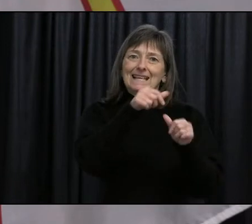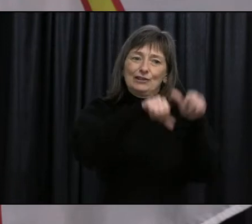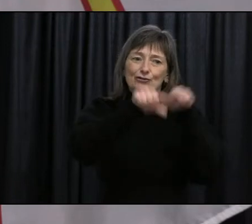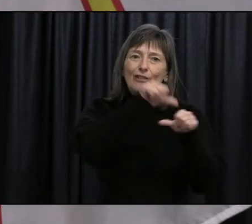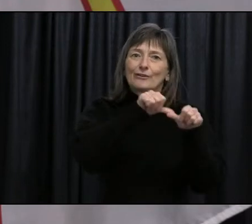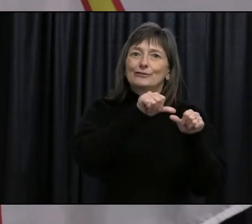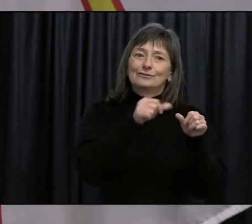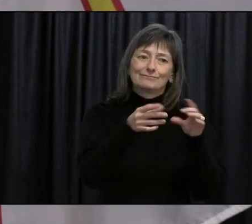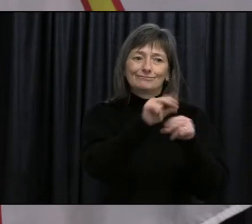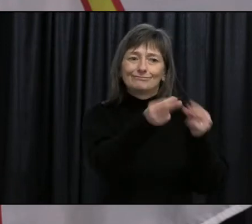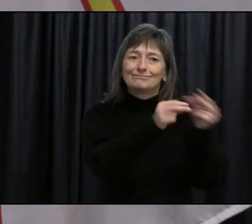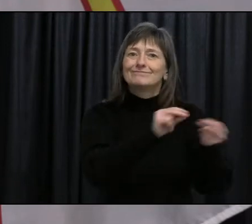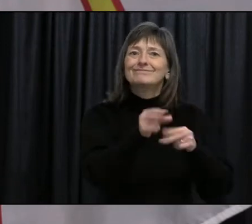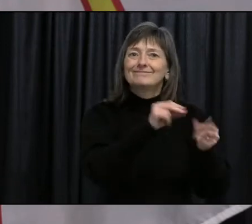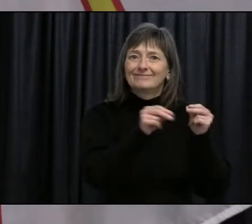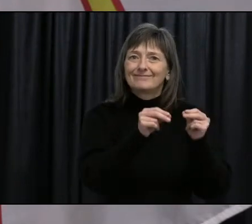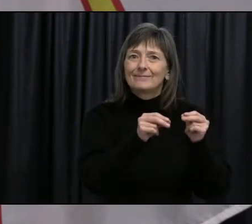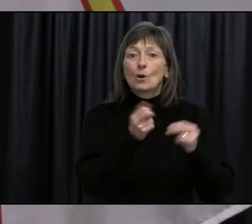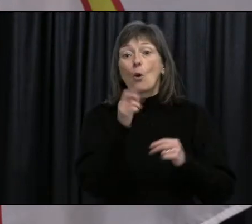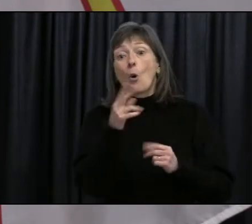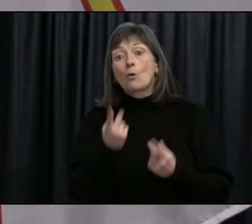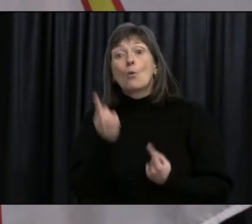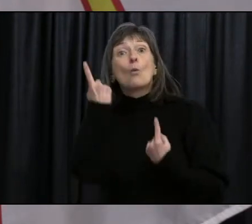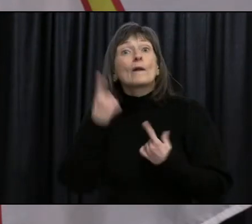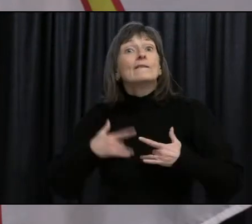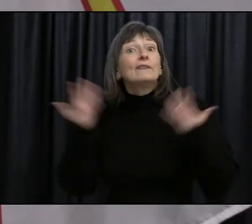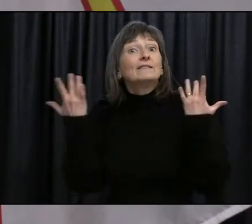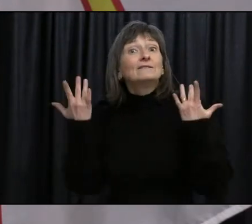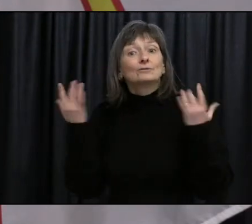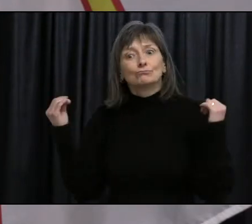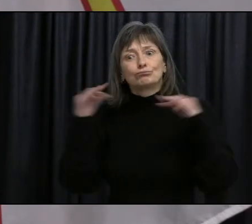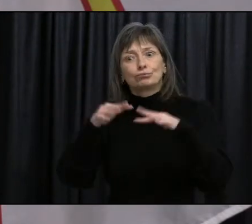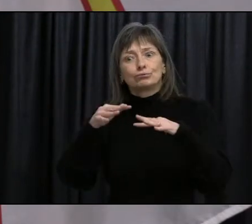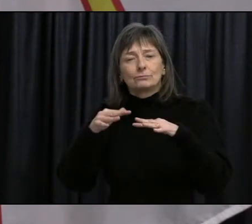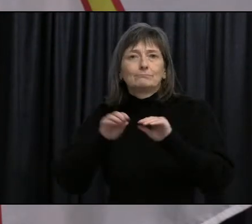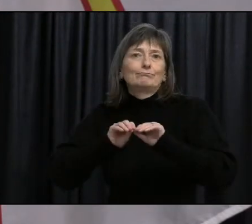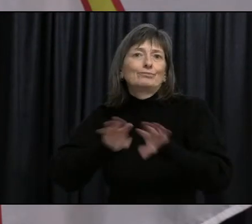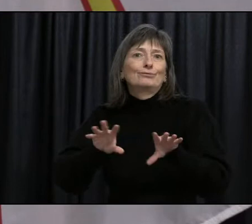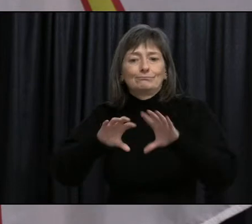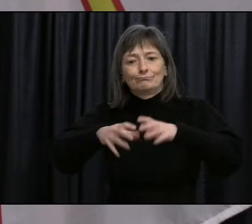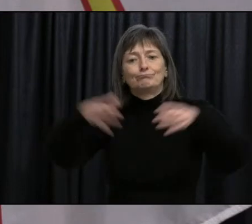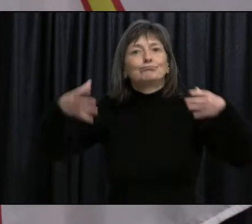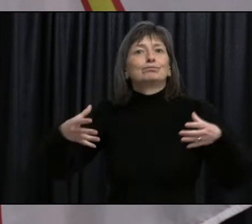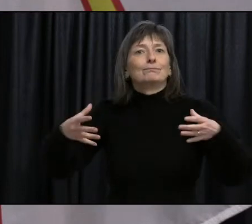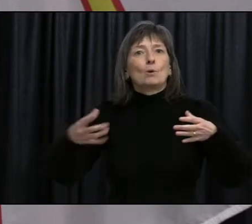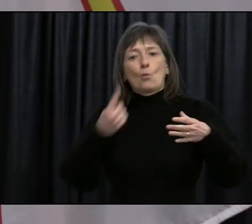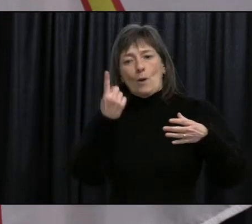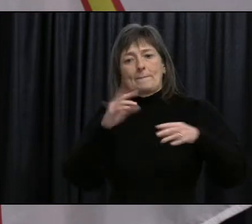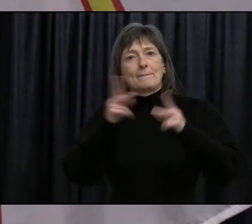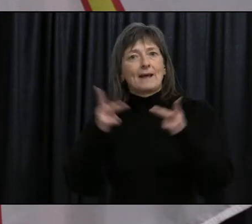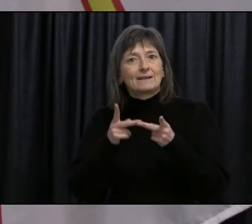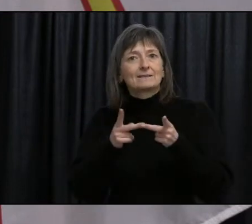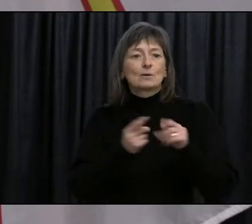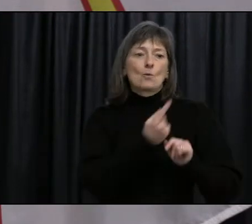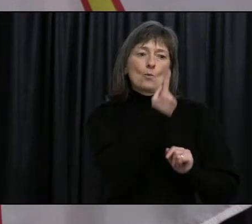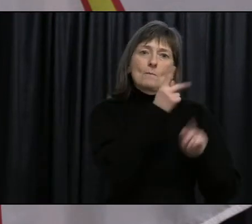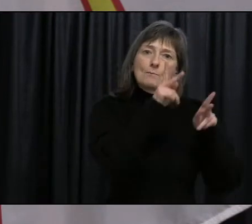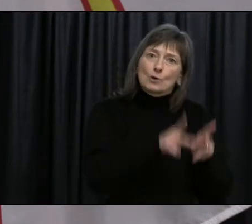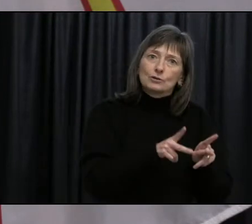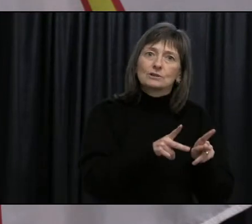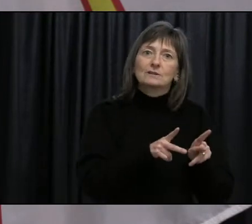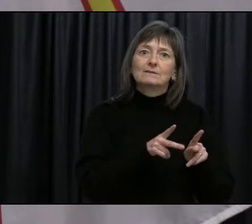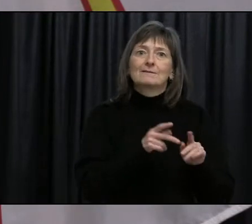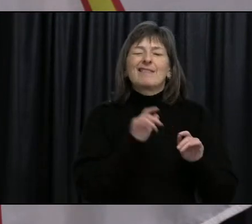or they're all connected to an event, for example. So it depends on